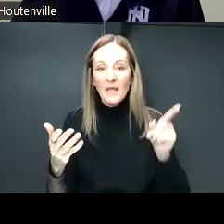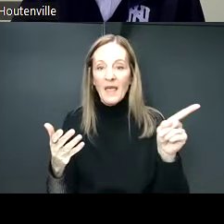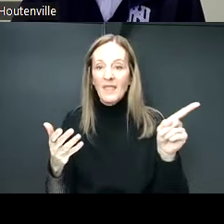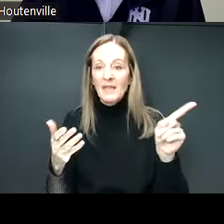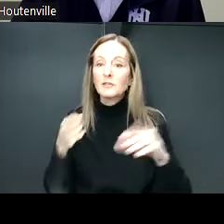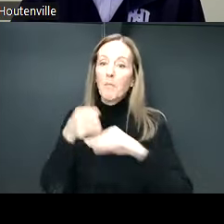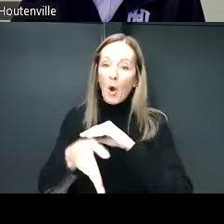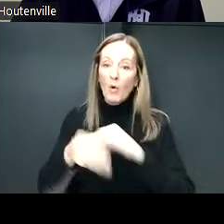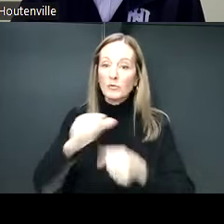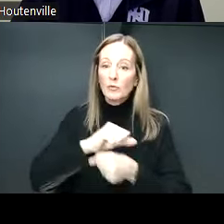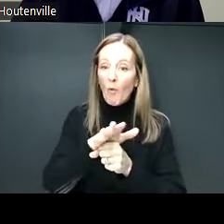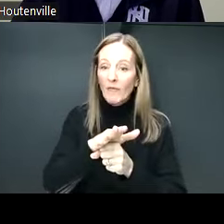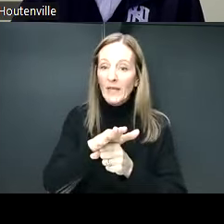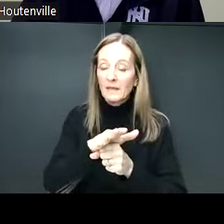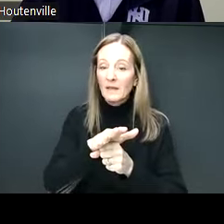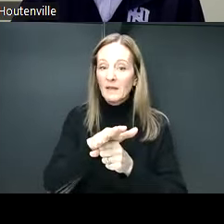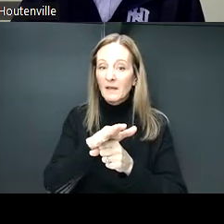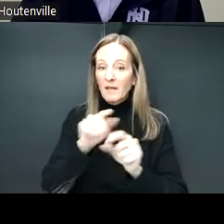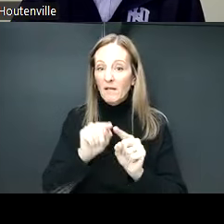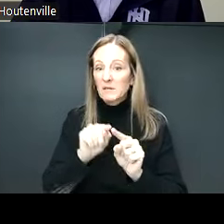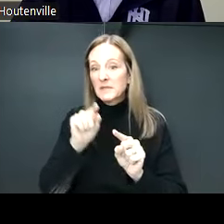post-COVID expanse